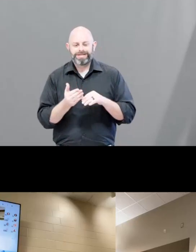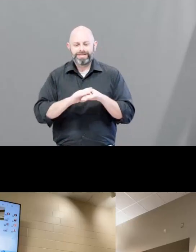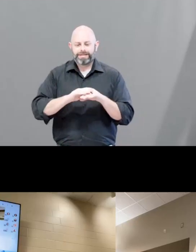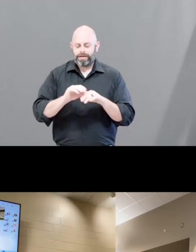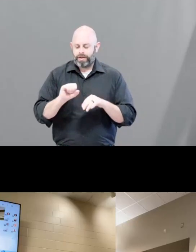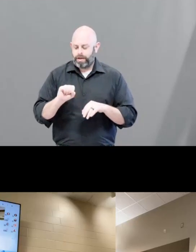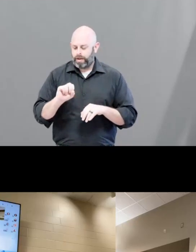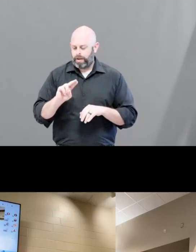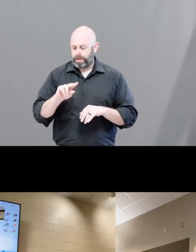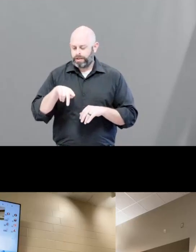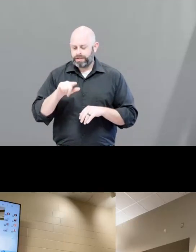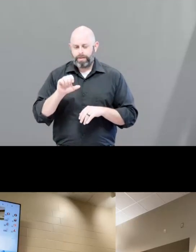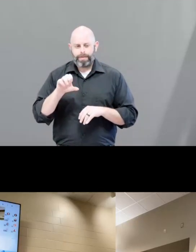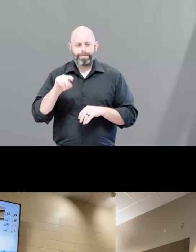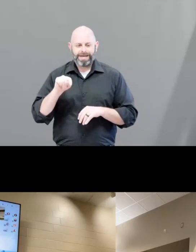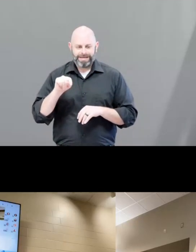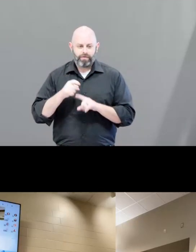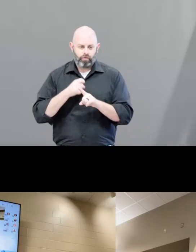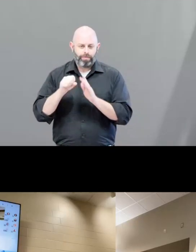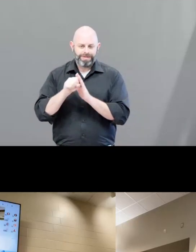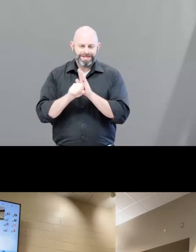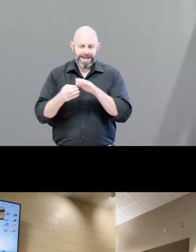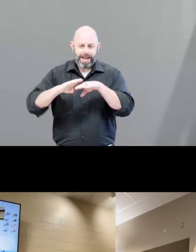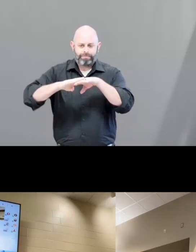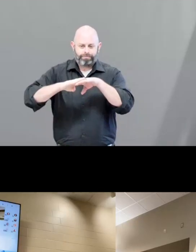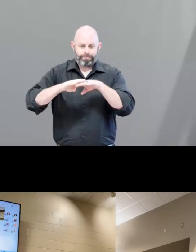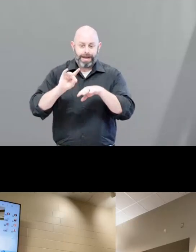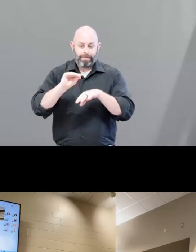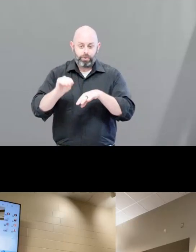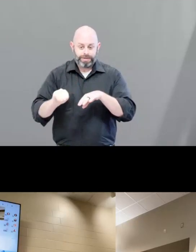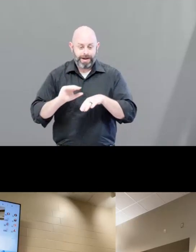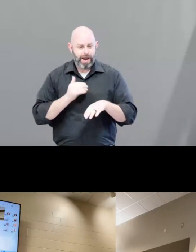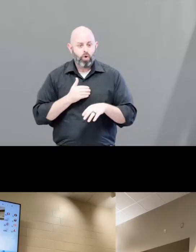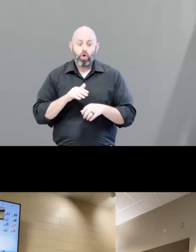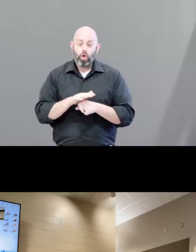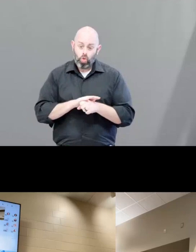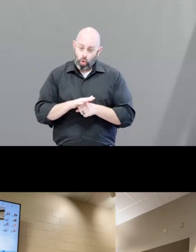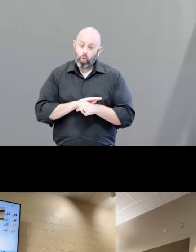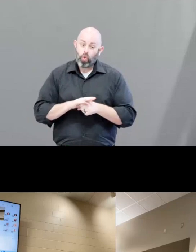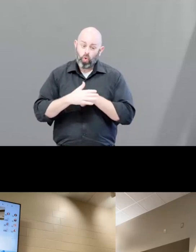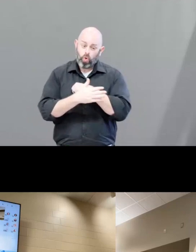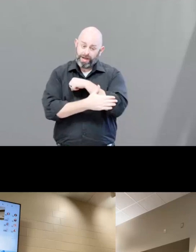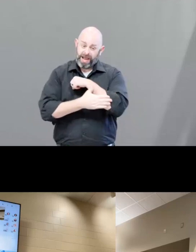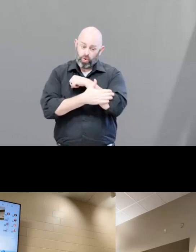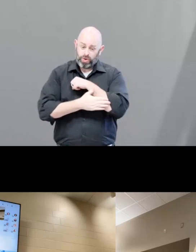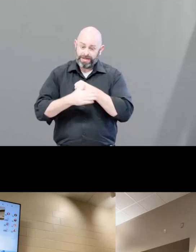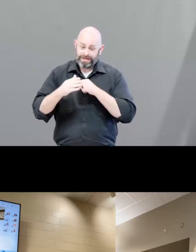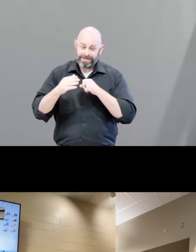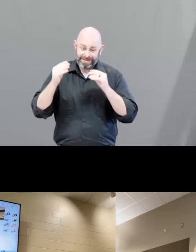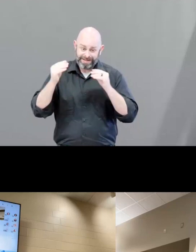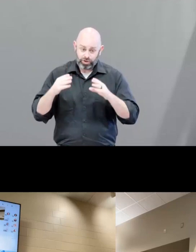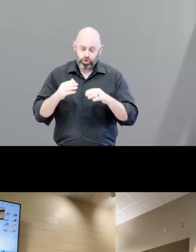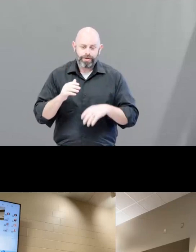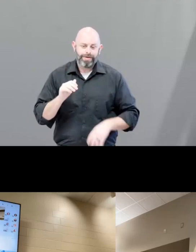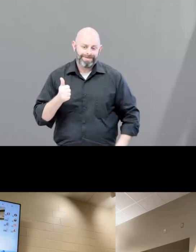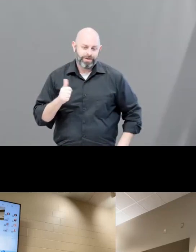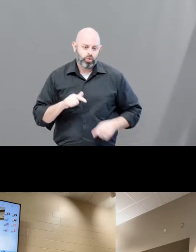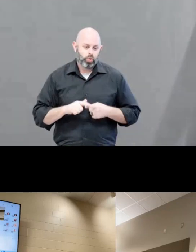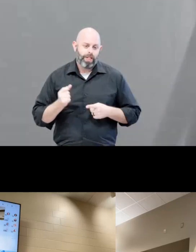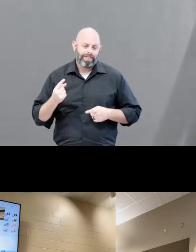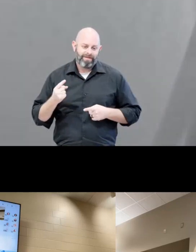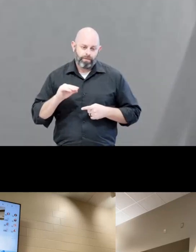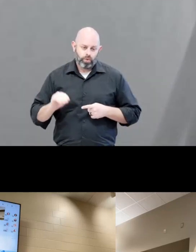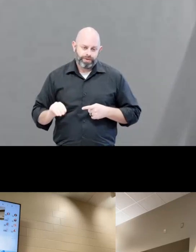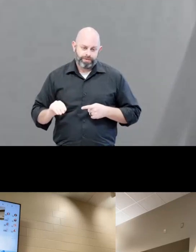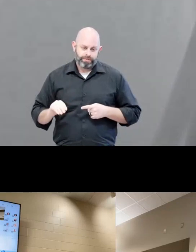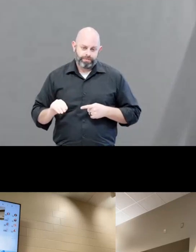state, and our local LEAs in this area are at 10, 11%, and